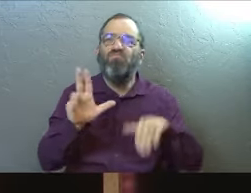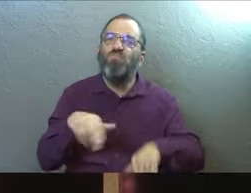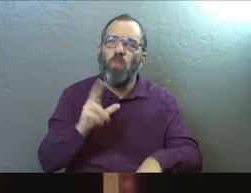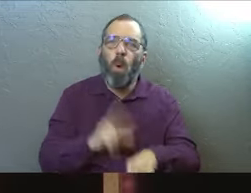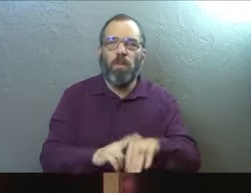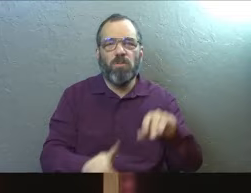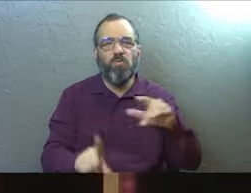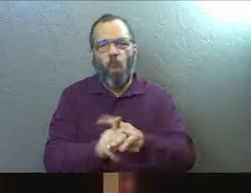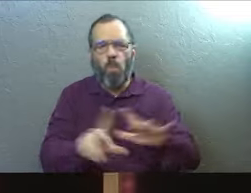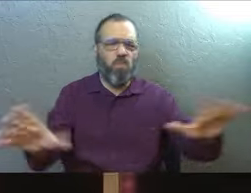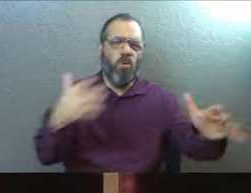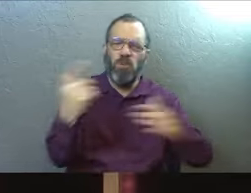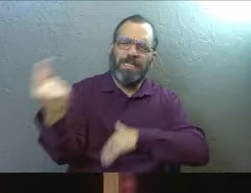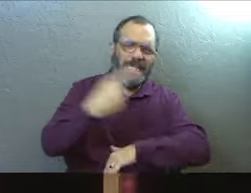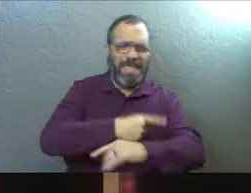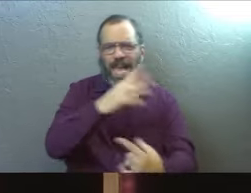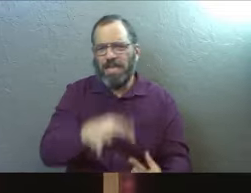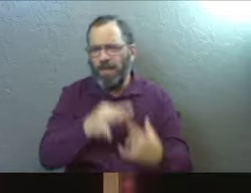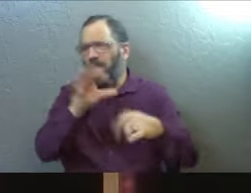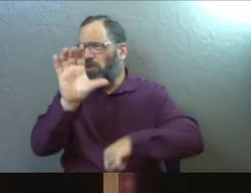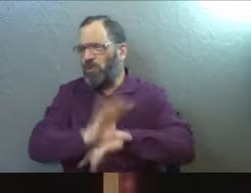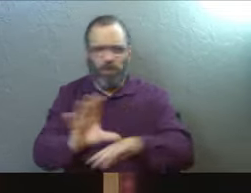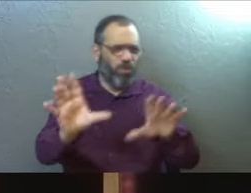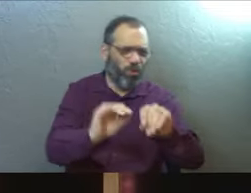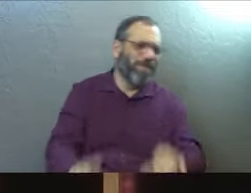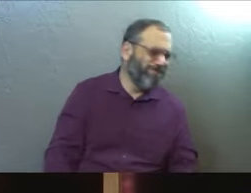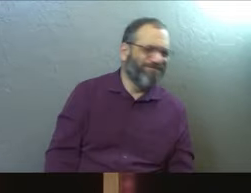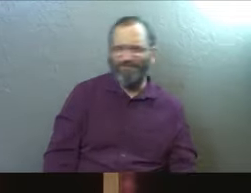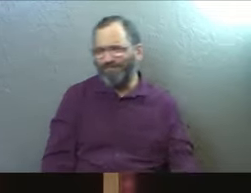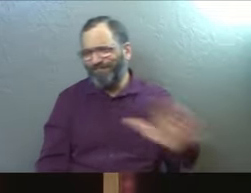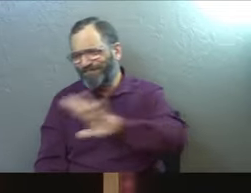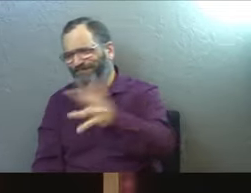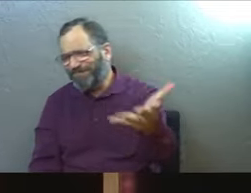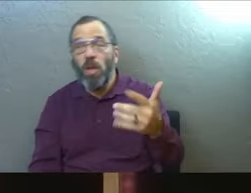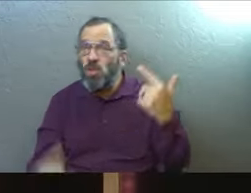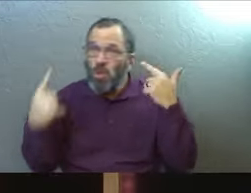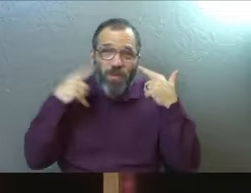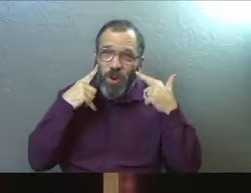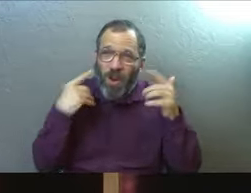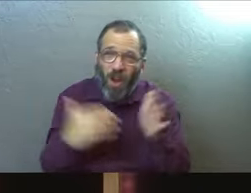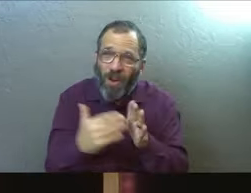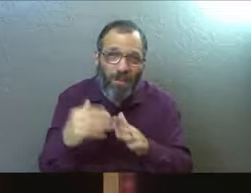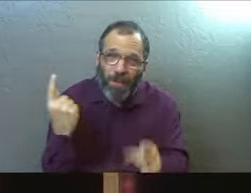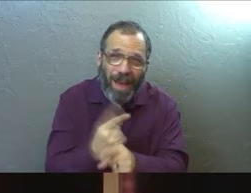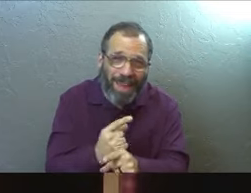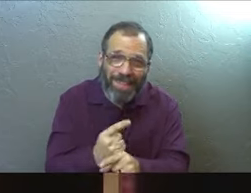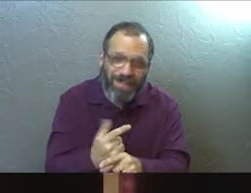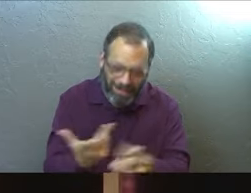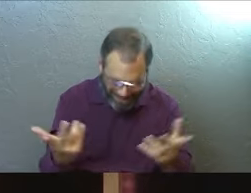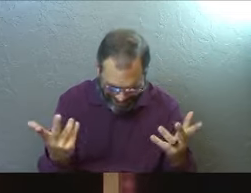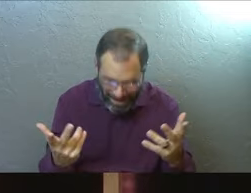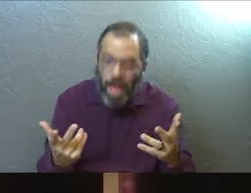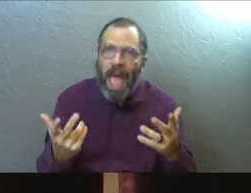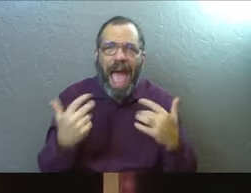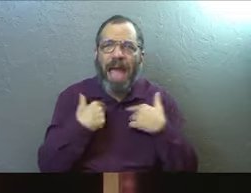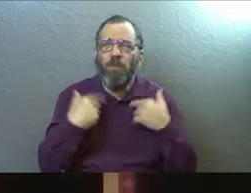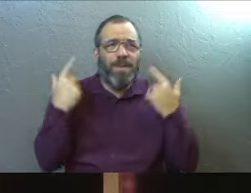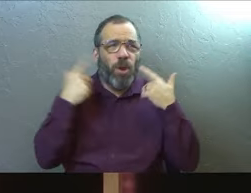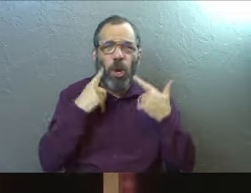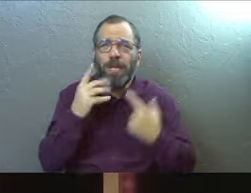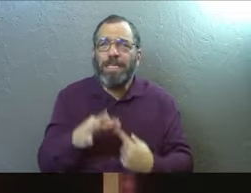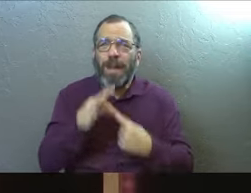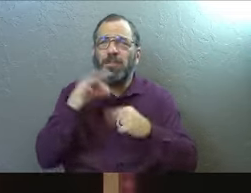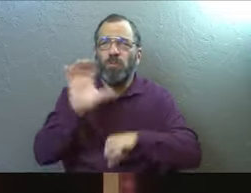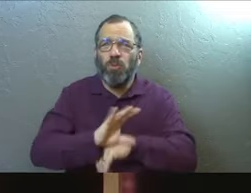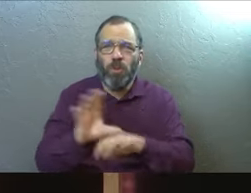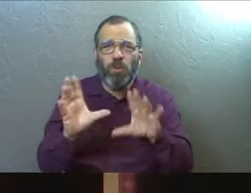me to walk up here and say, today's a special service. You've heard that a lot, yes? And we've done a lot of